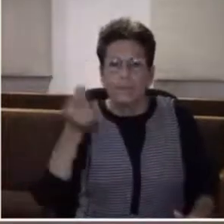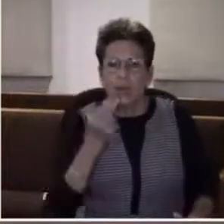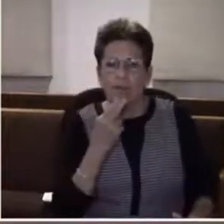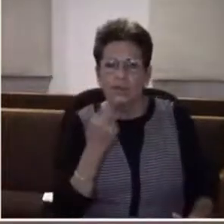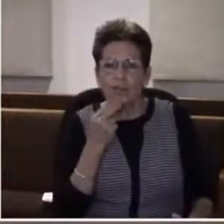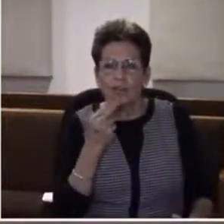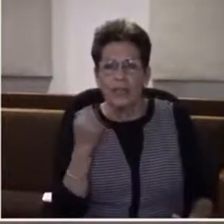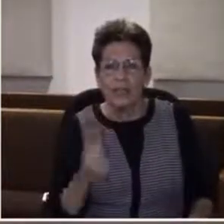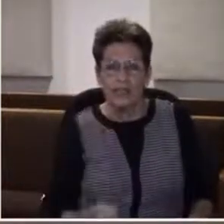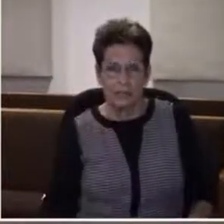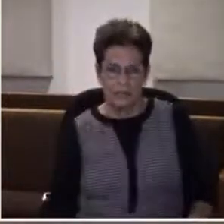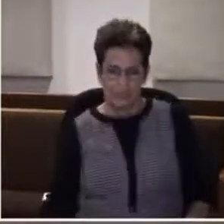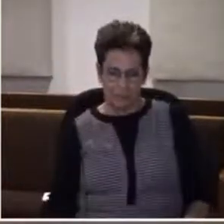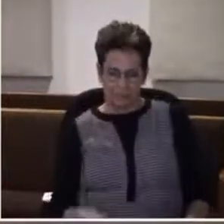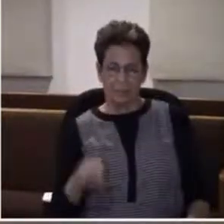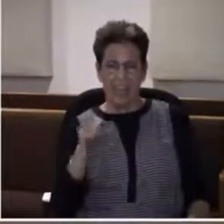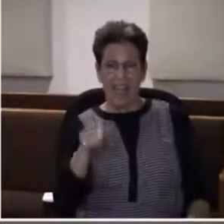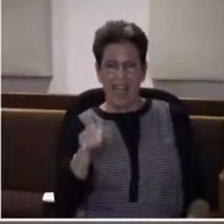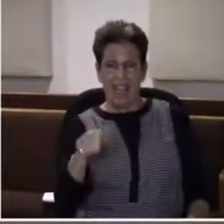would tell you,